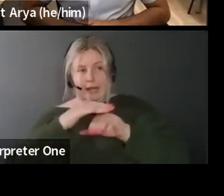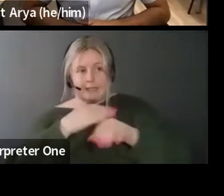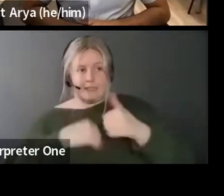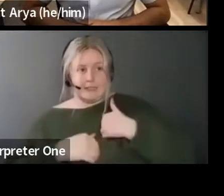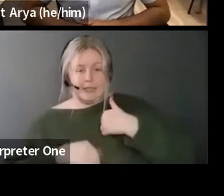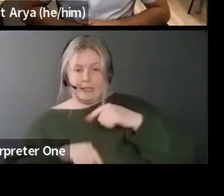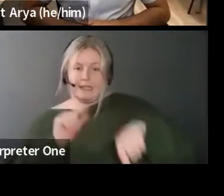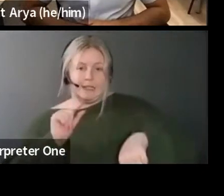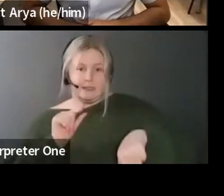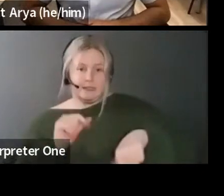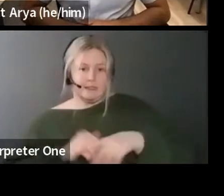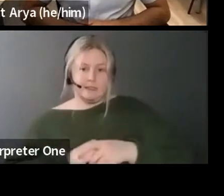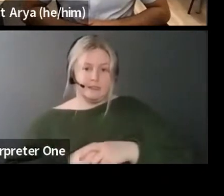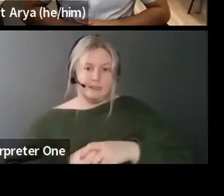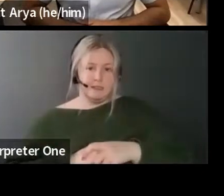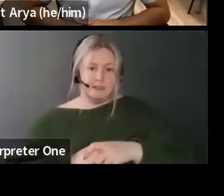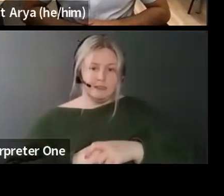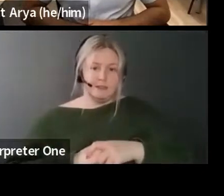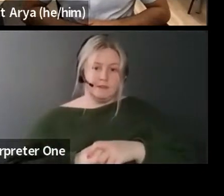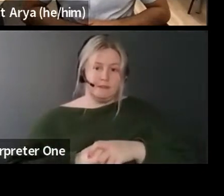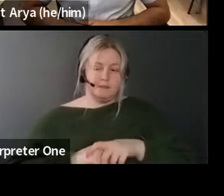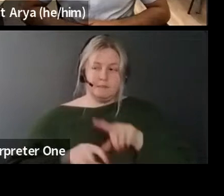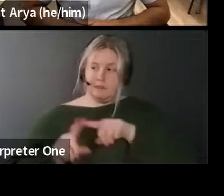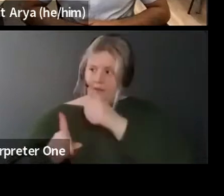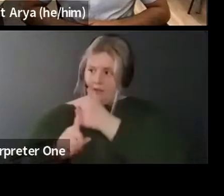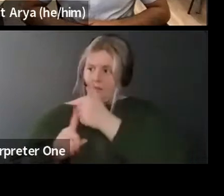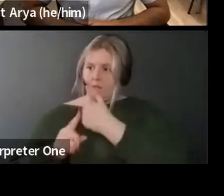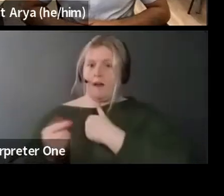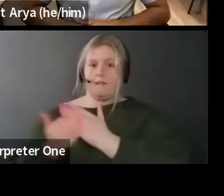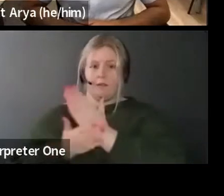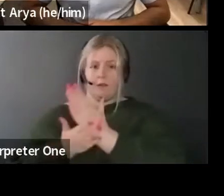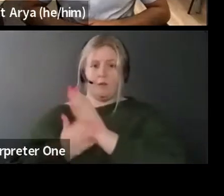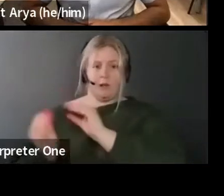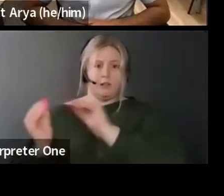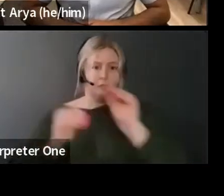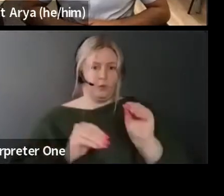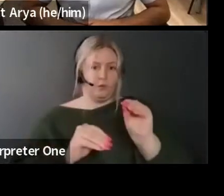Canada. Well, they're humans and have the right to move through the land.